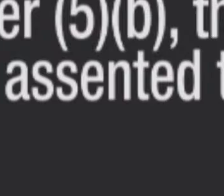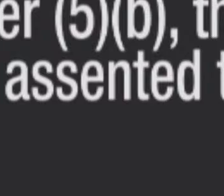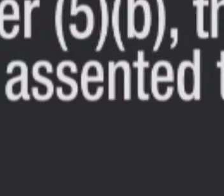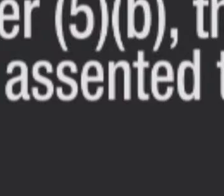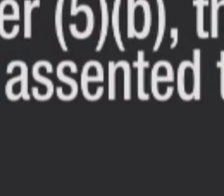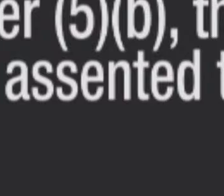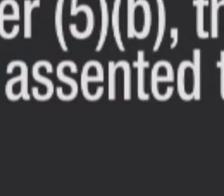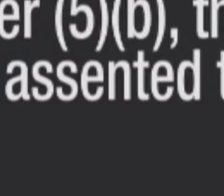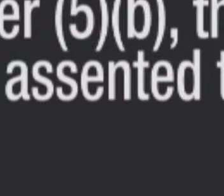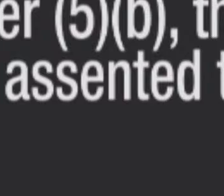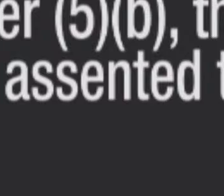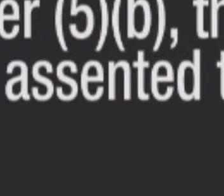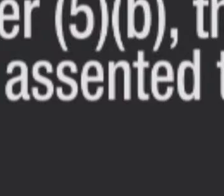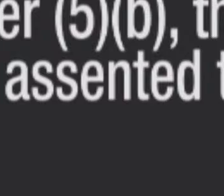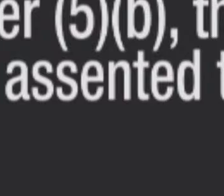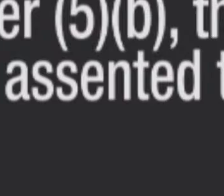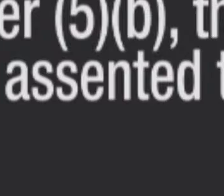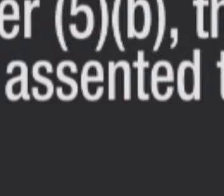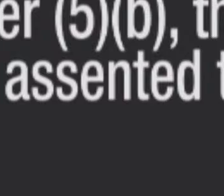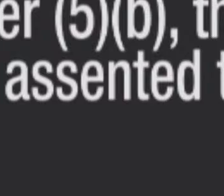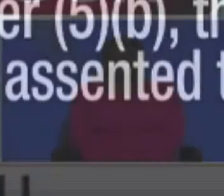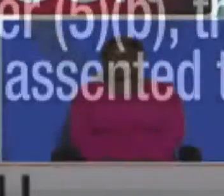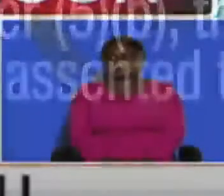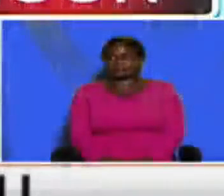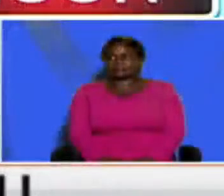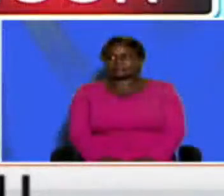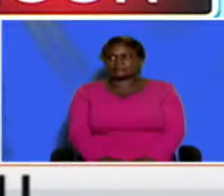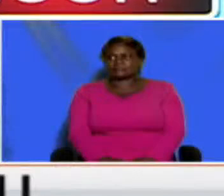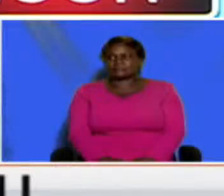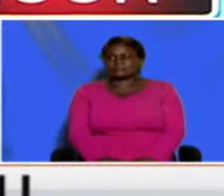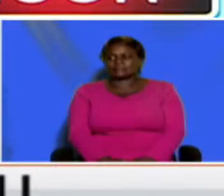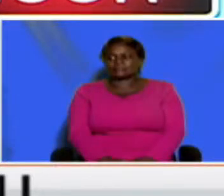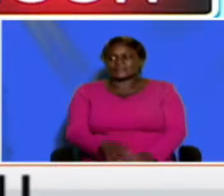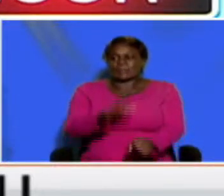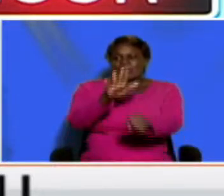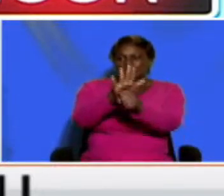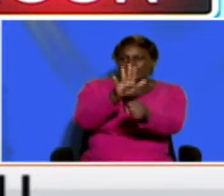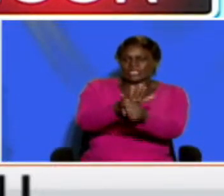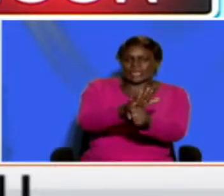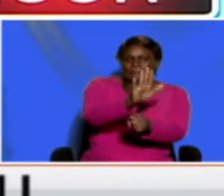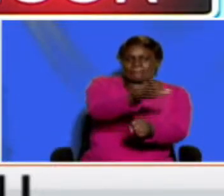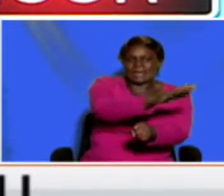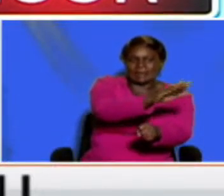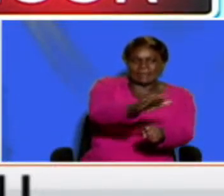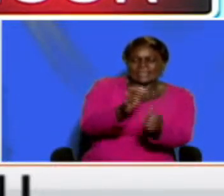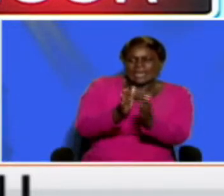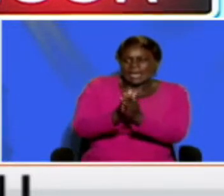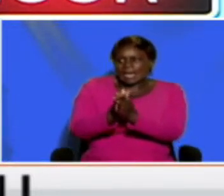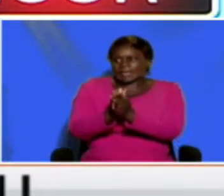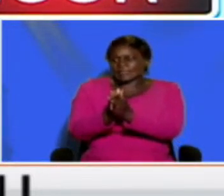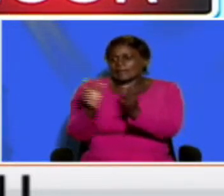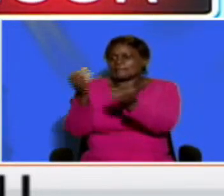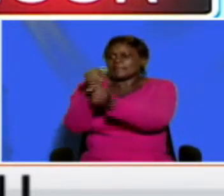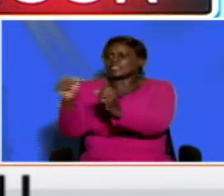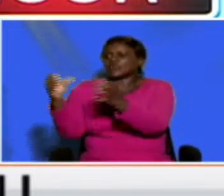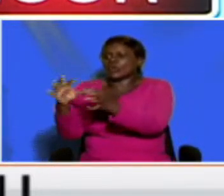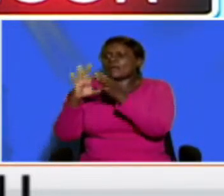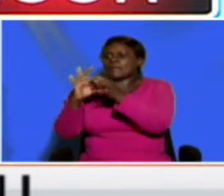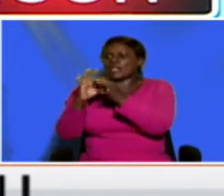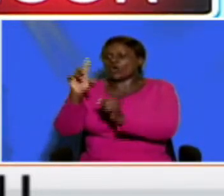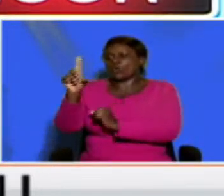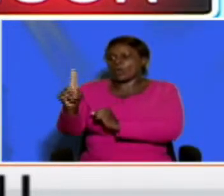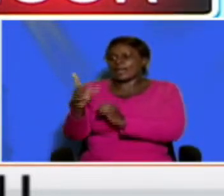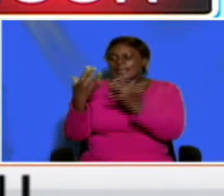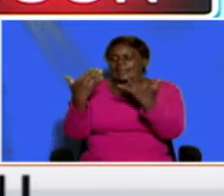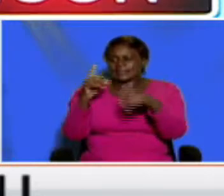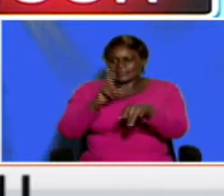the minority have the presidency. In our case, both the majority in Parliament and the presidency belong to one.